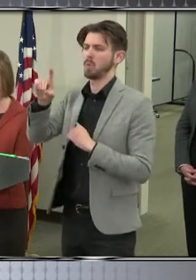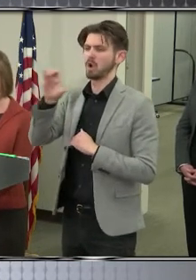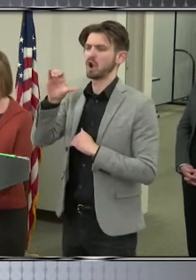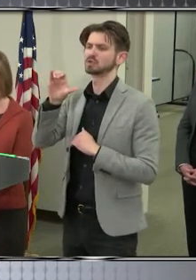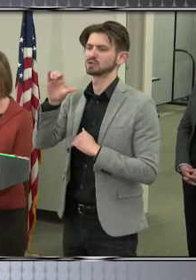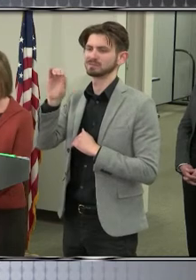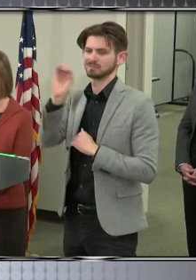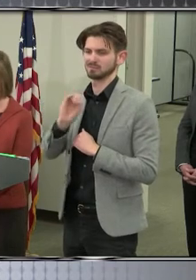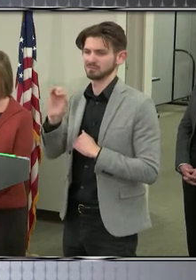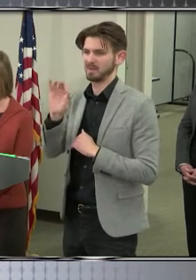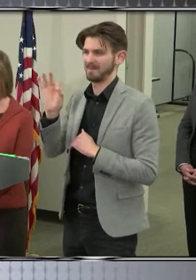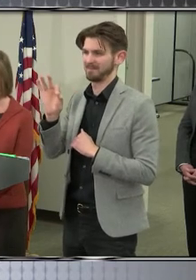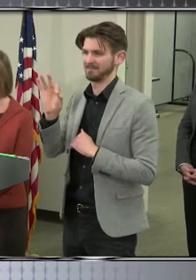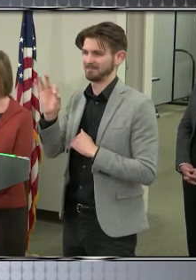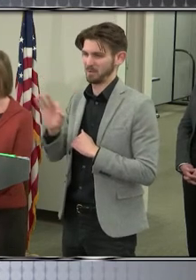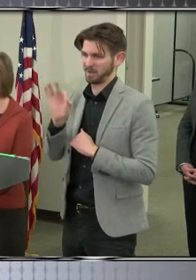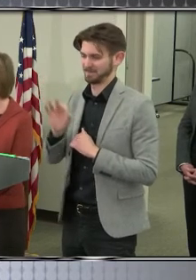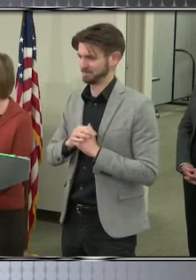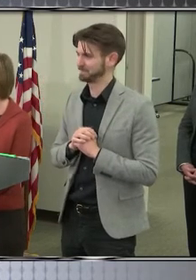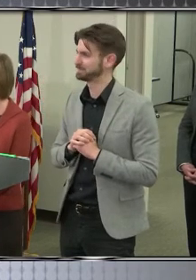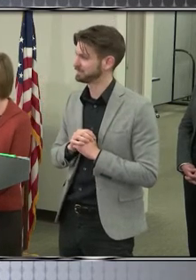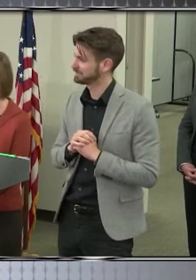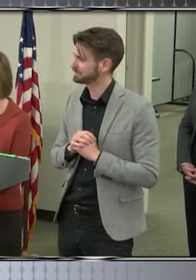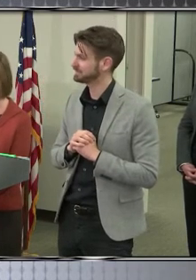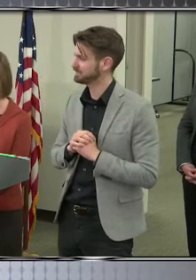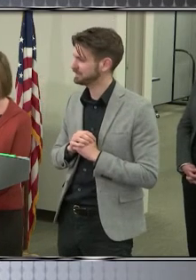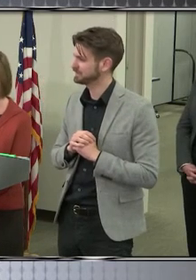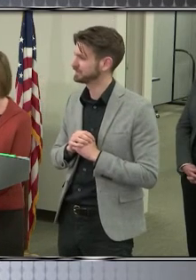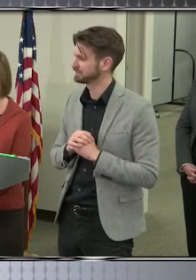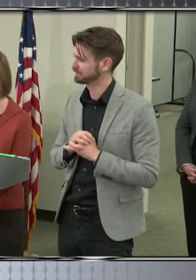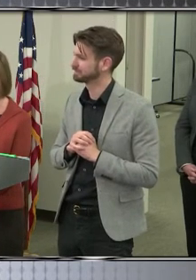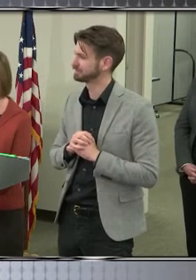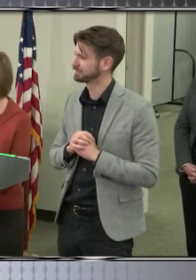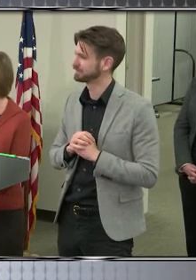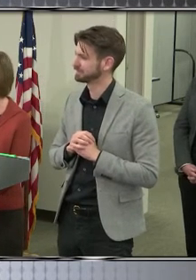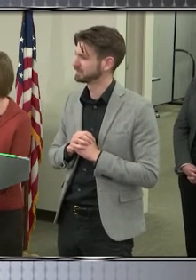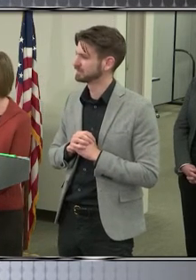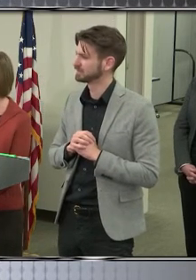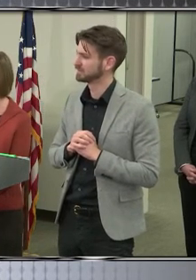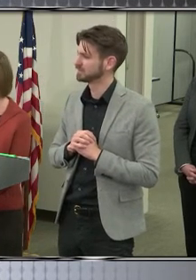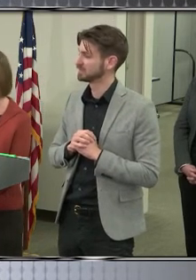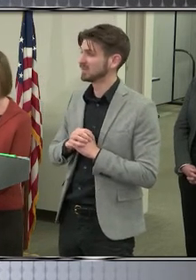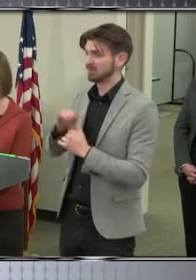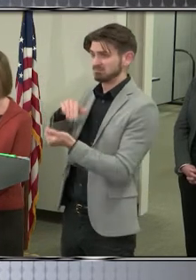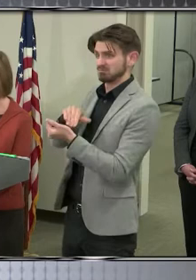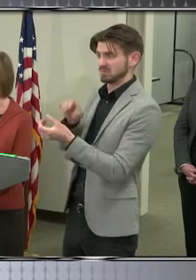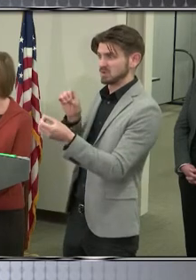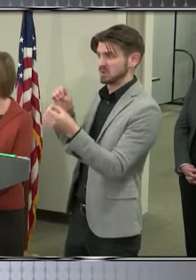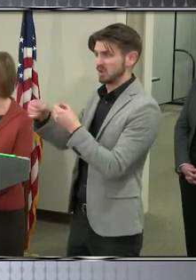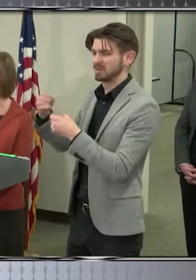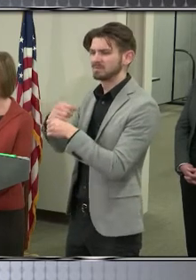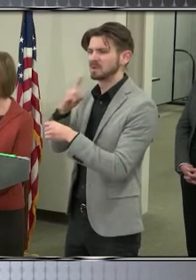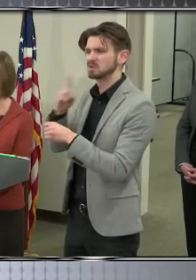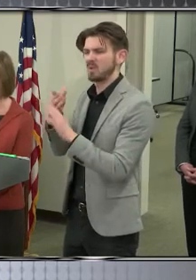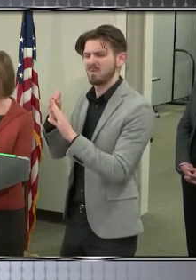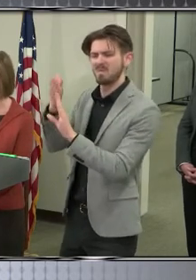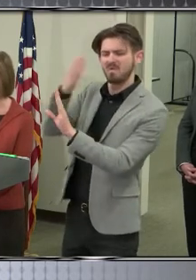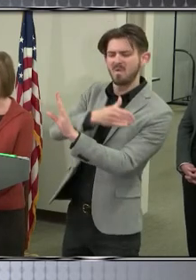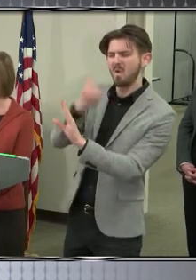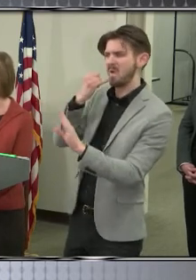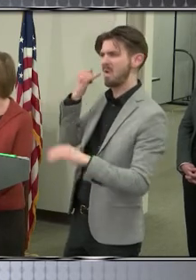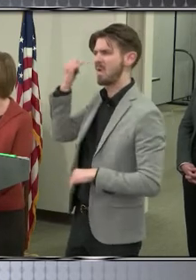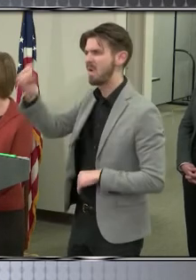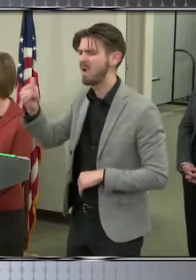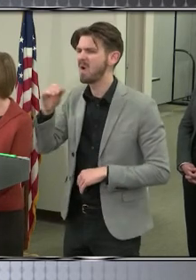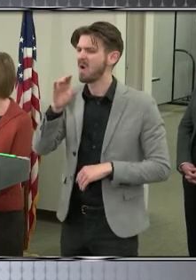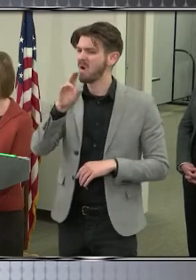Fahrenheit. Be sure to call ahead before you show up at a doctor's office, urgent care,